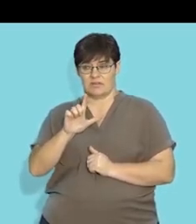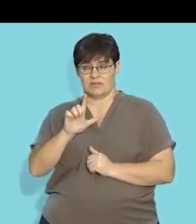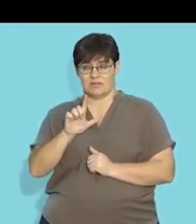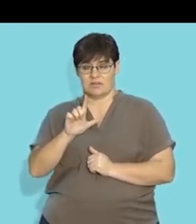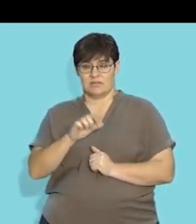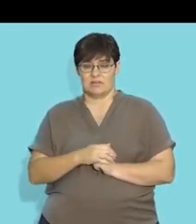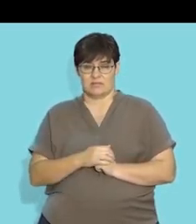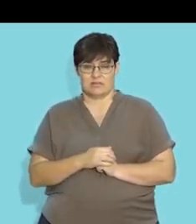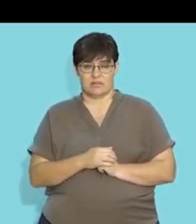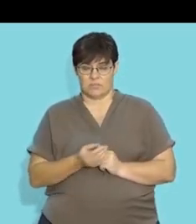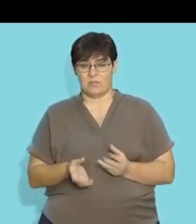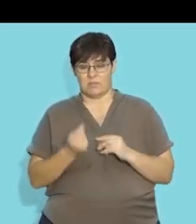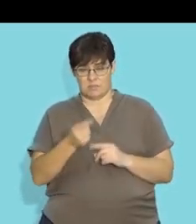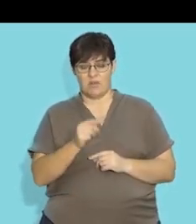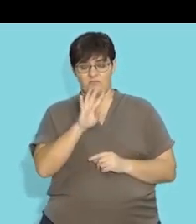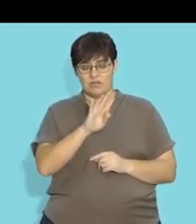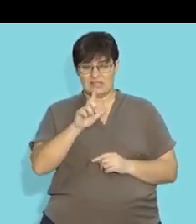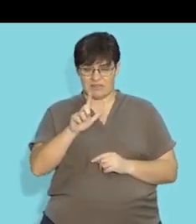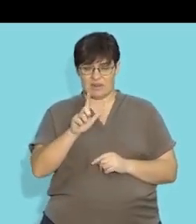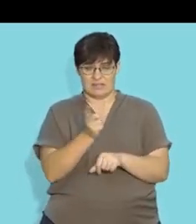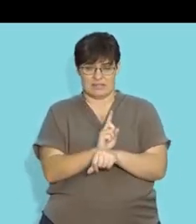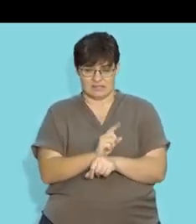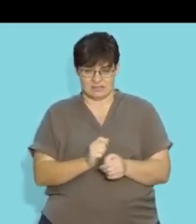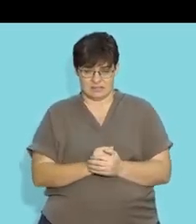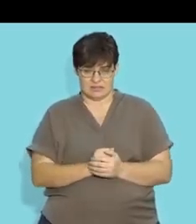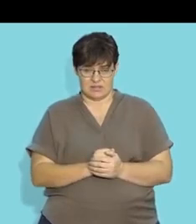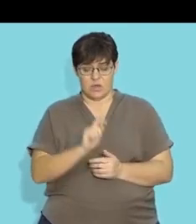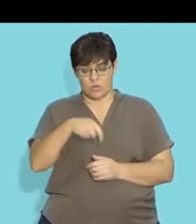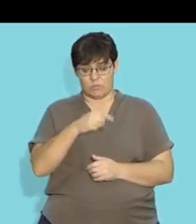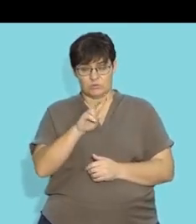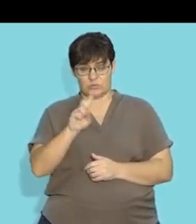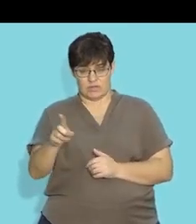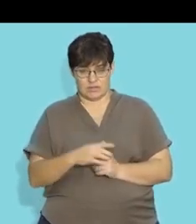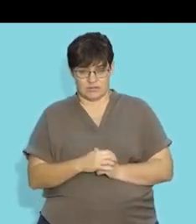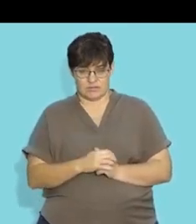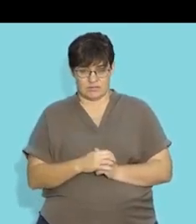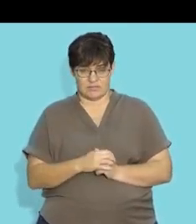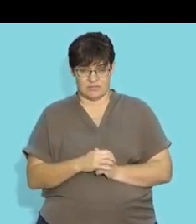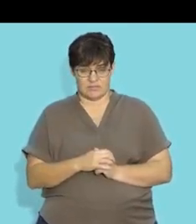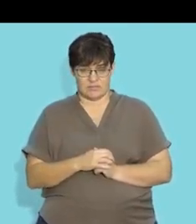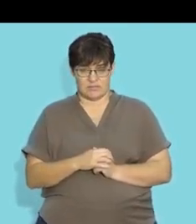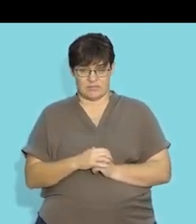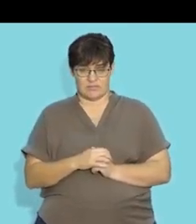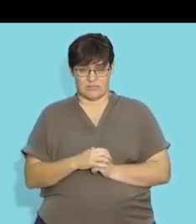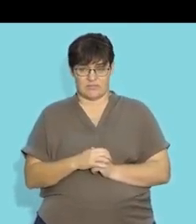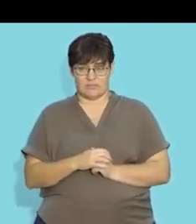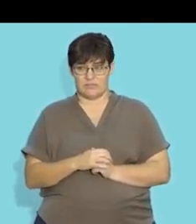47. Okay, that's what we get. It's 47 seconds and 0.21